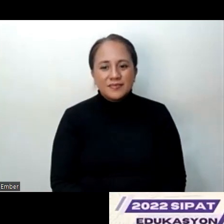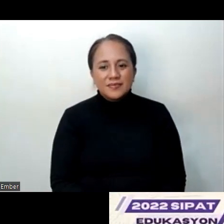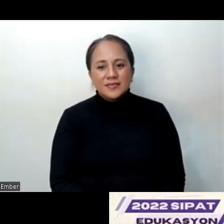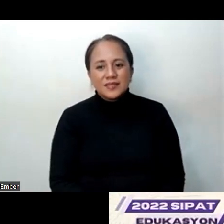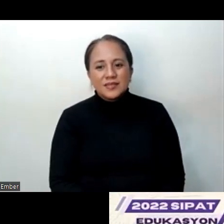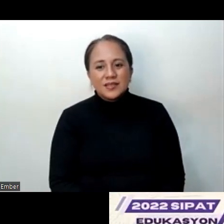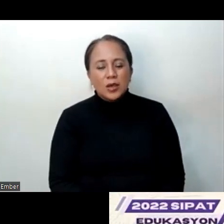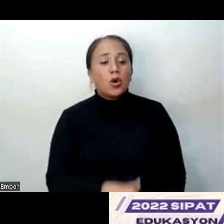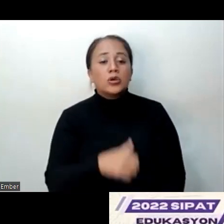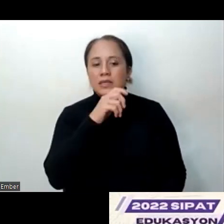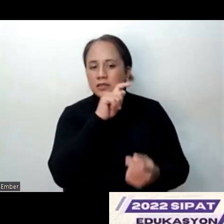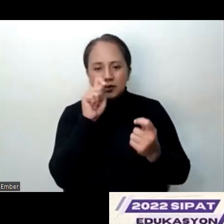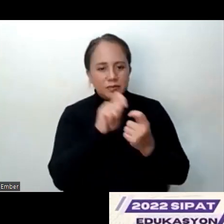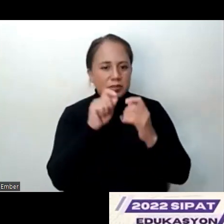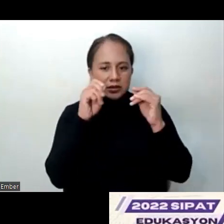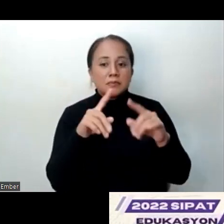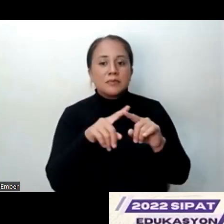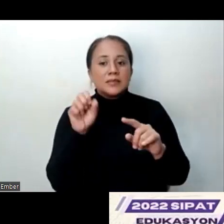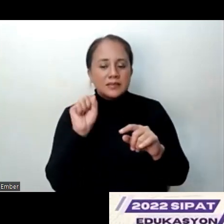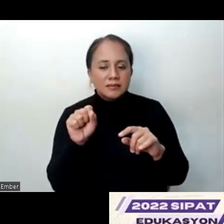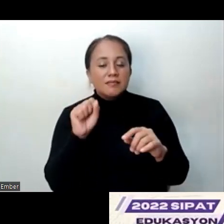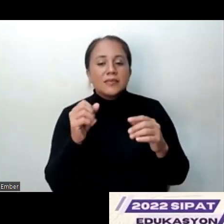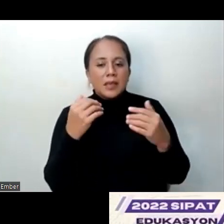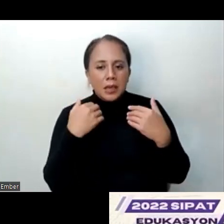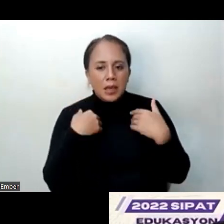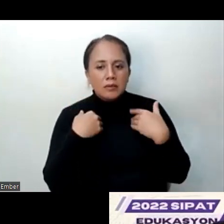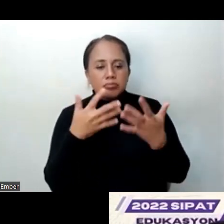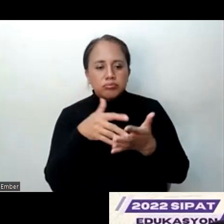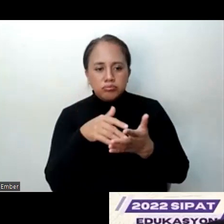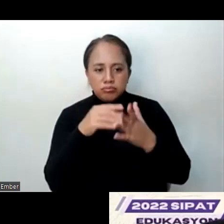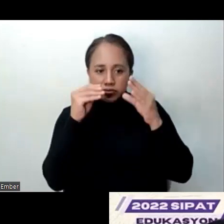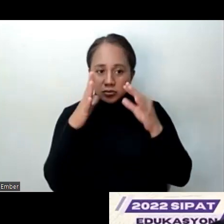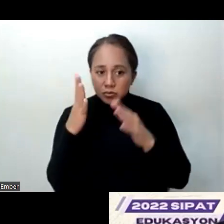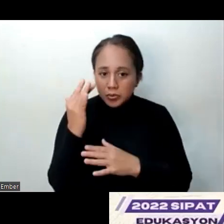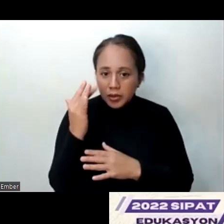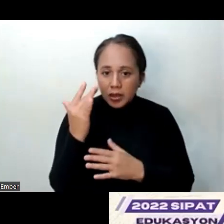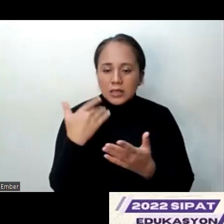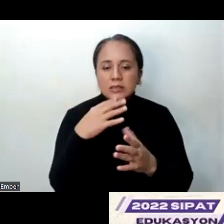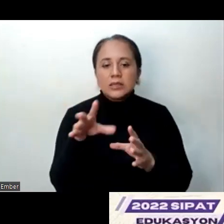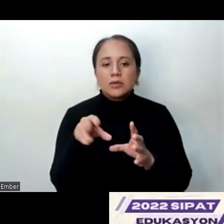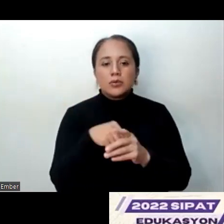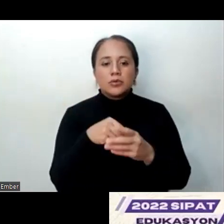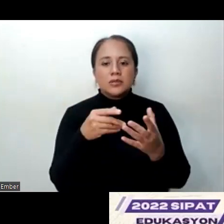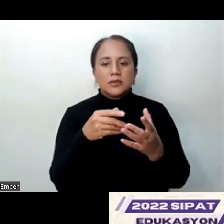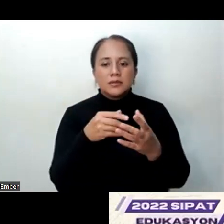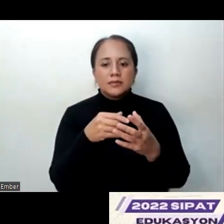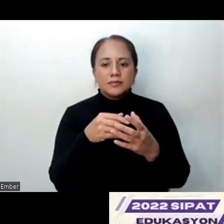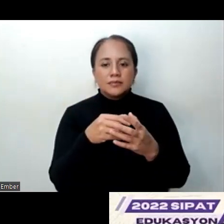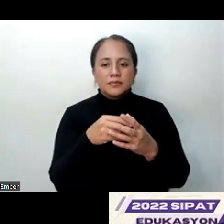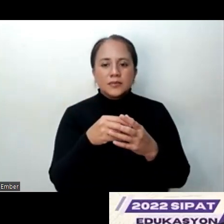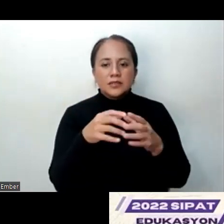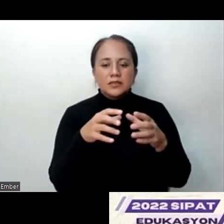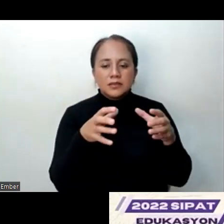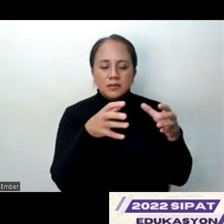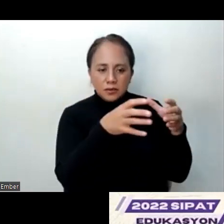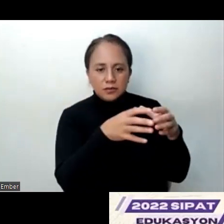hindi specific to the teachers. But yes, very vulnerable ang teachers kasi included siya dun sa classes,